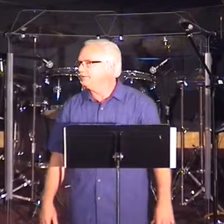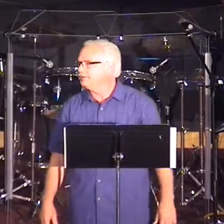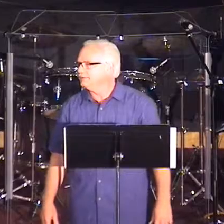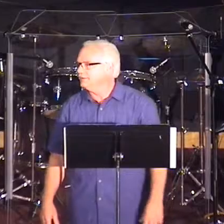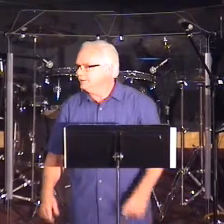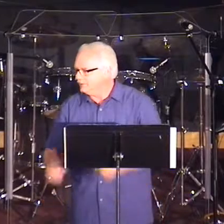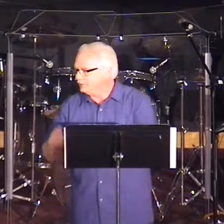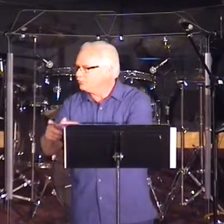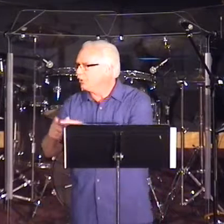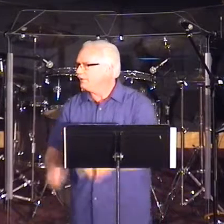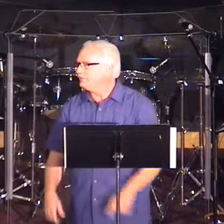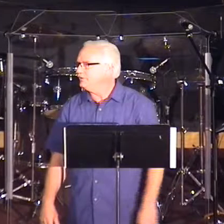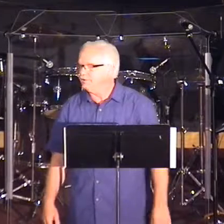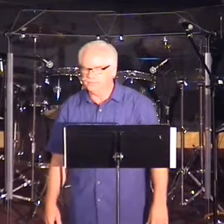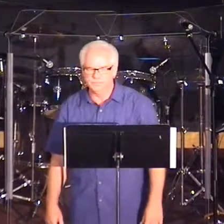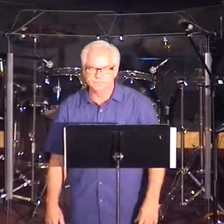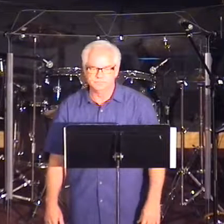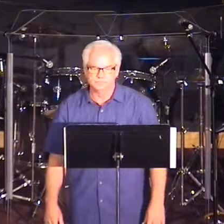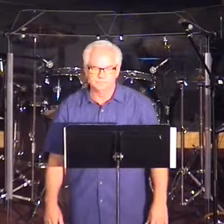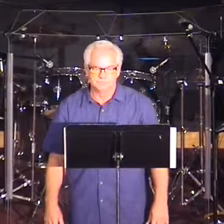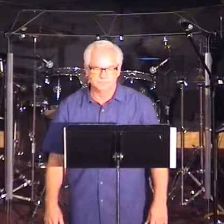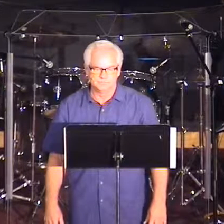God. He'll draw near to you.